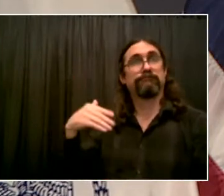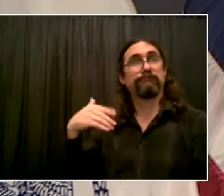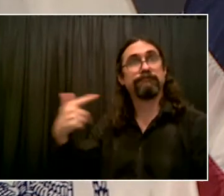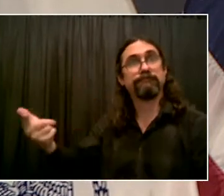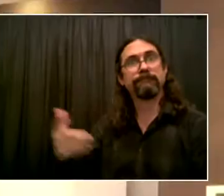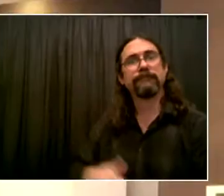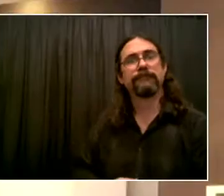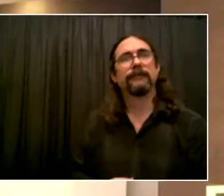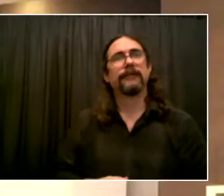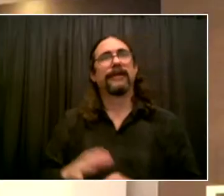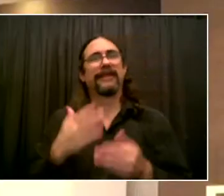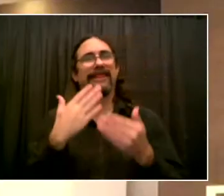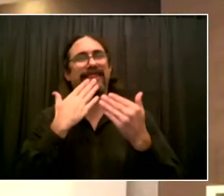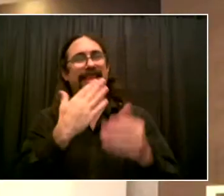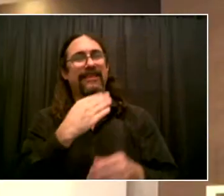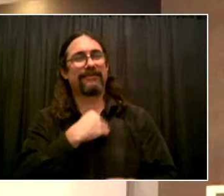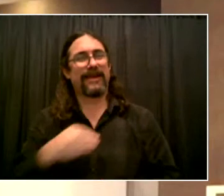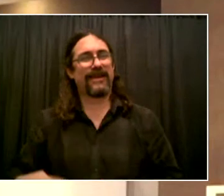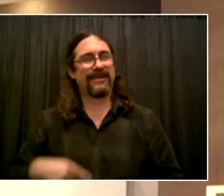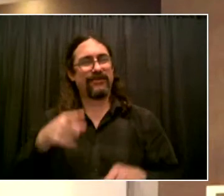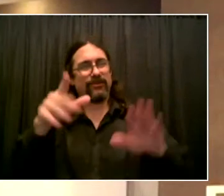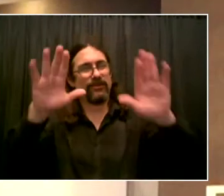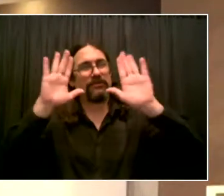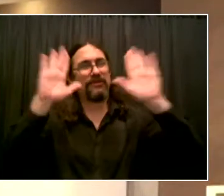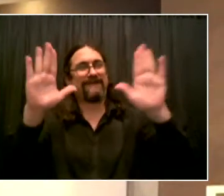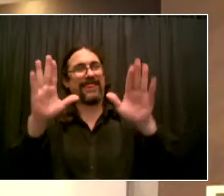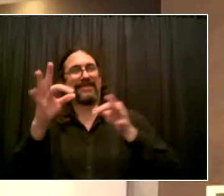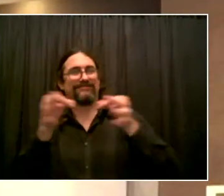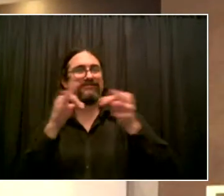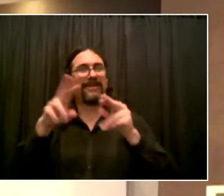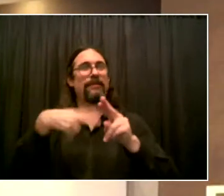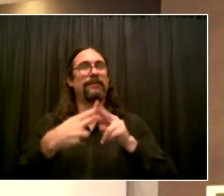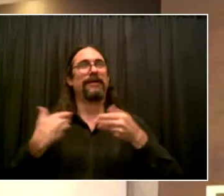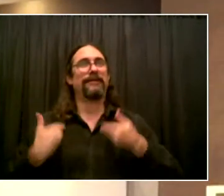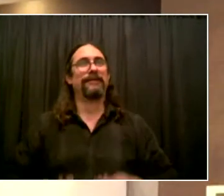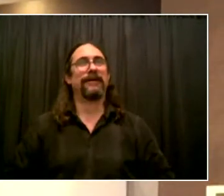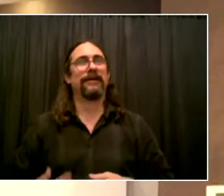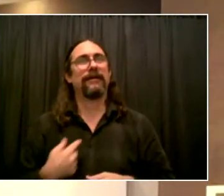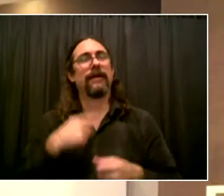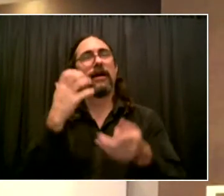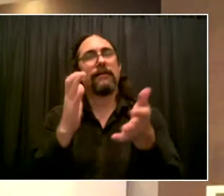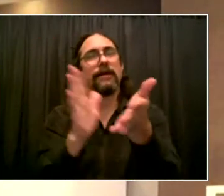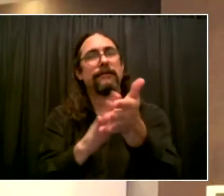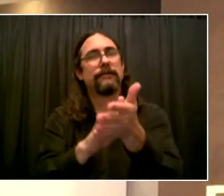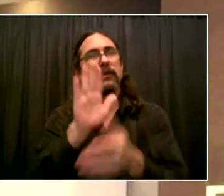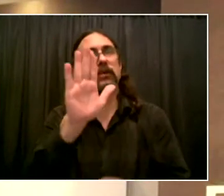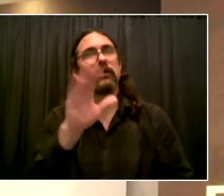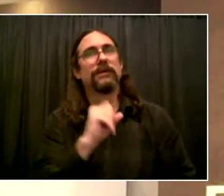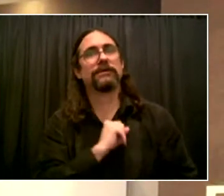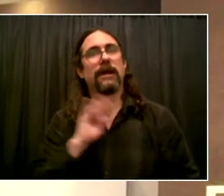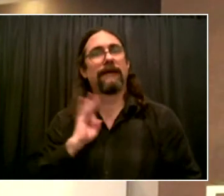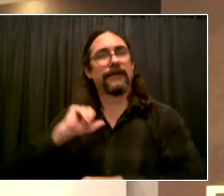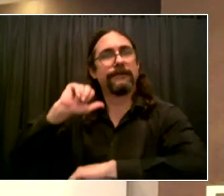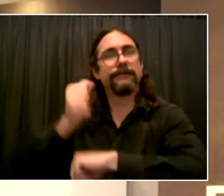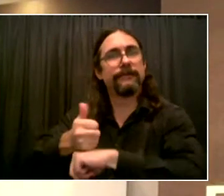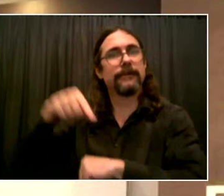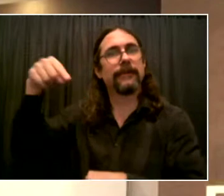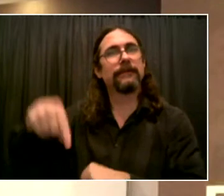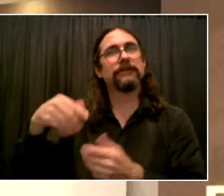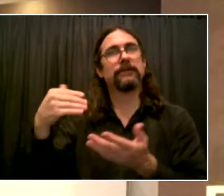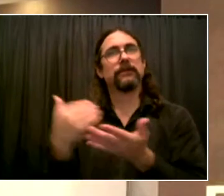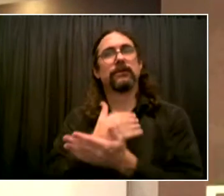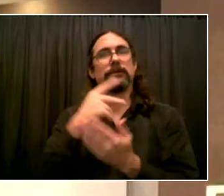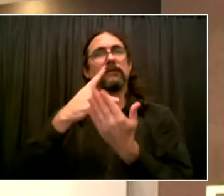I have to thank you and the great staff that you have on getting this program off the ground. I mean, it's going to be a big effort,